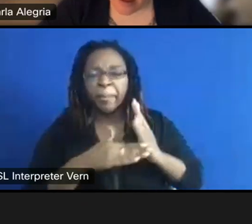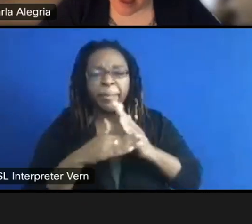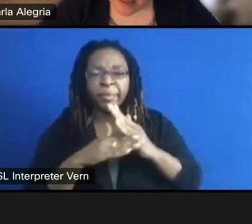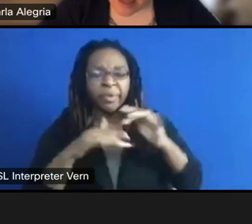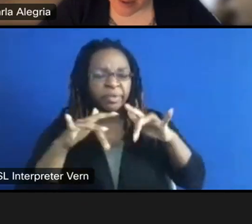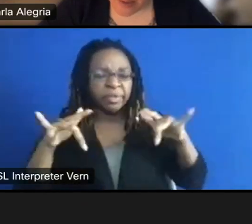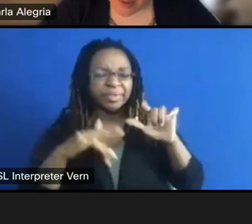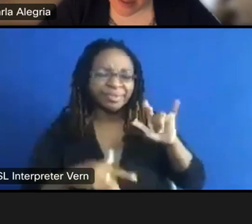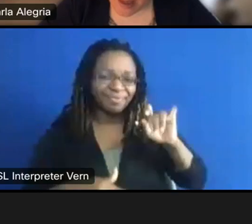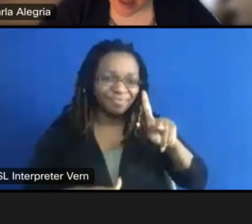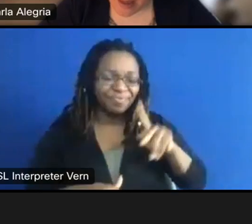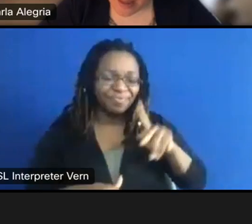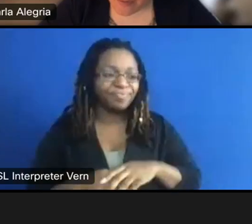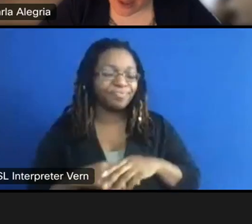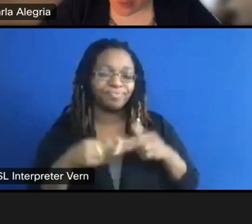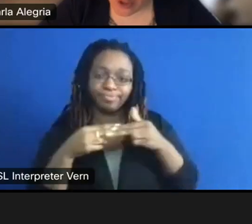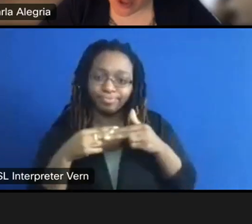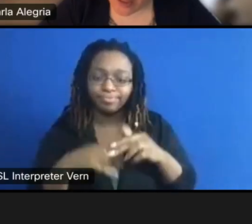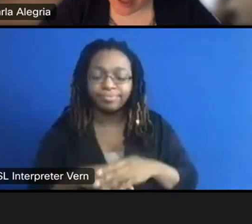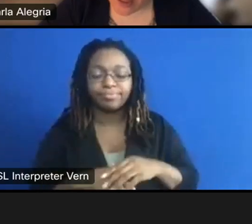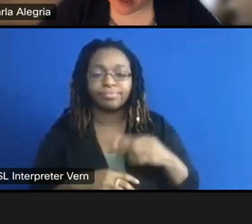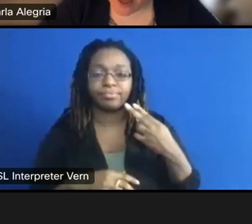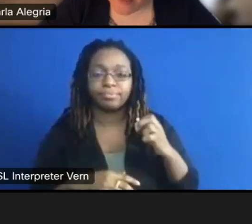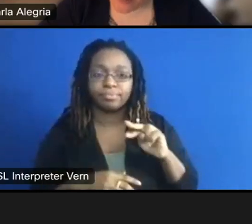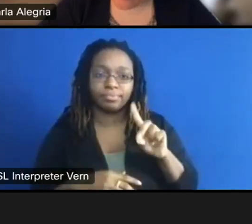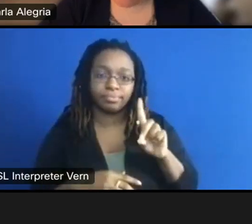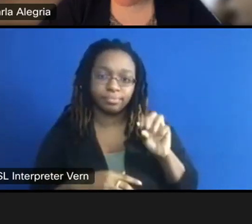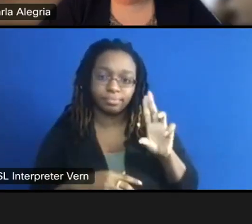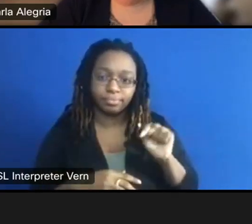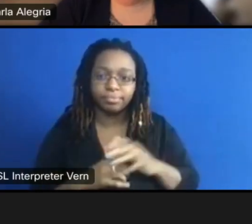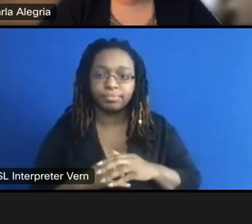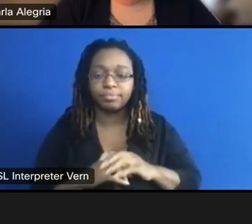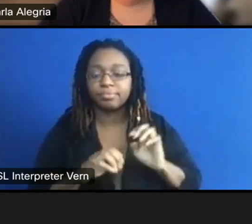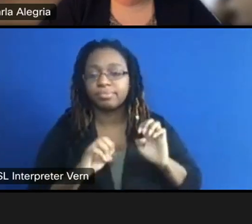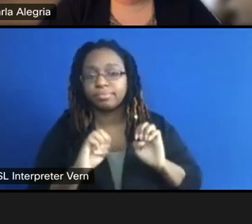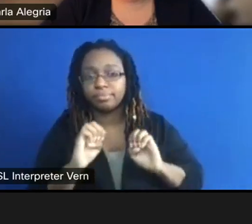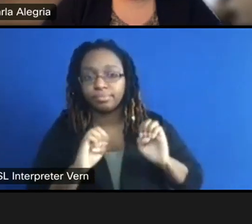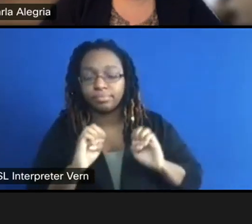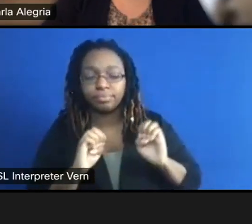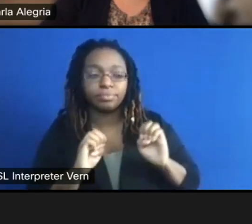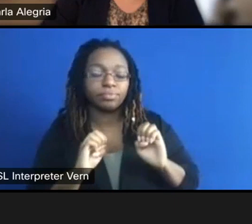the handouts, and an evaluation link in an email, a follow-up email.